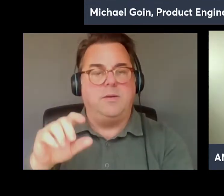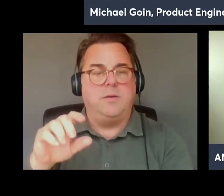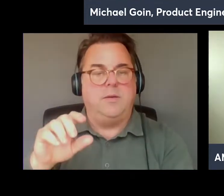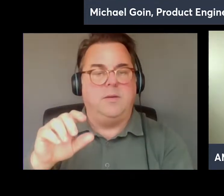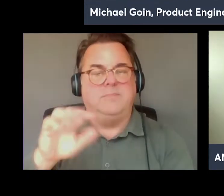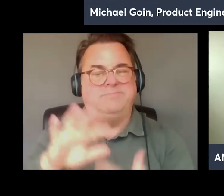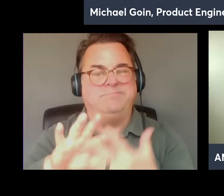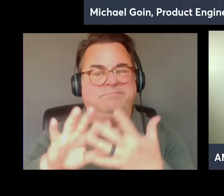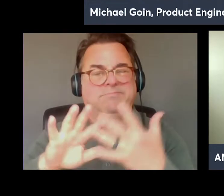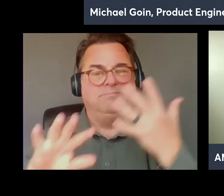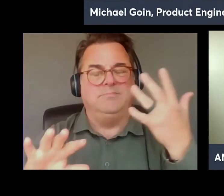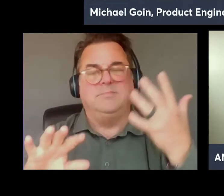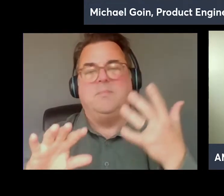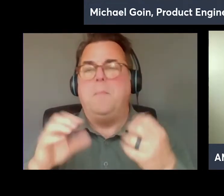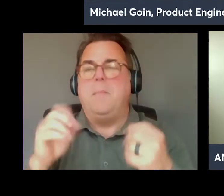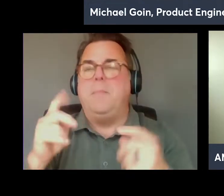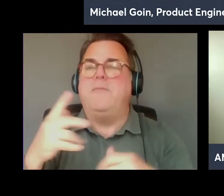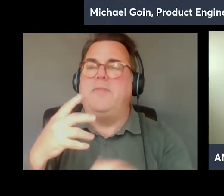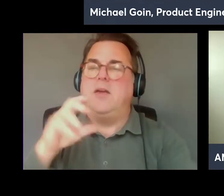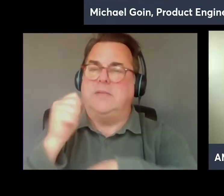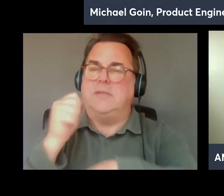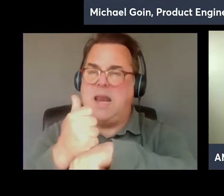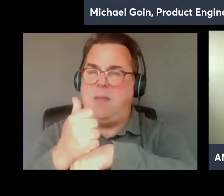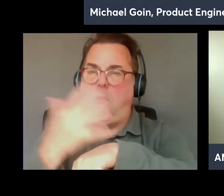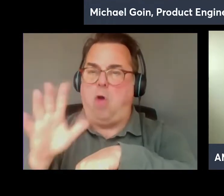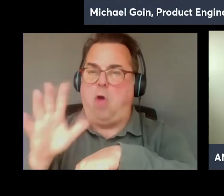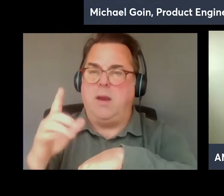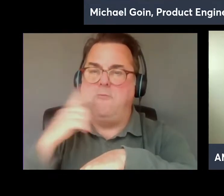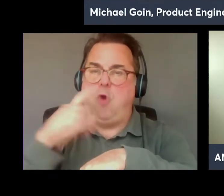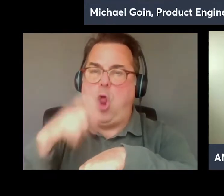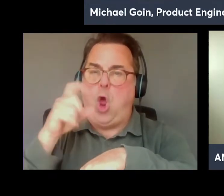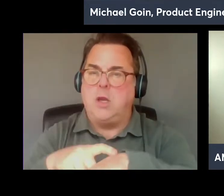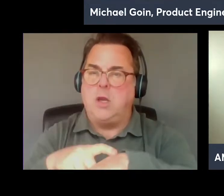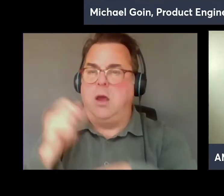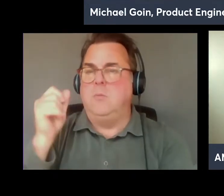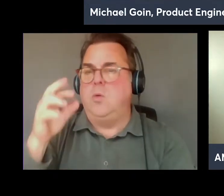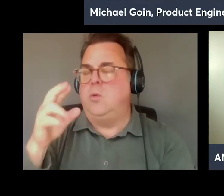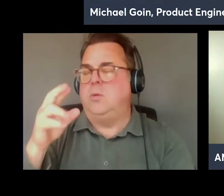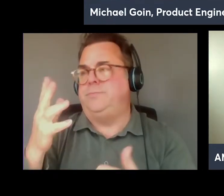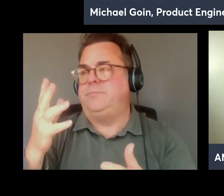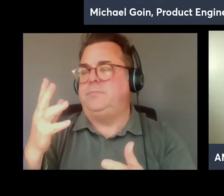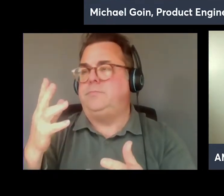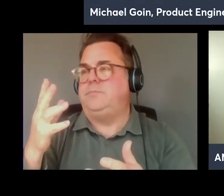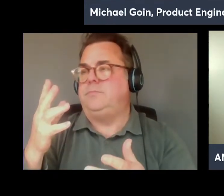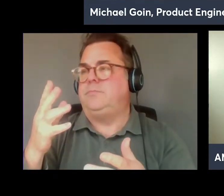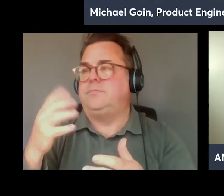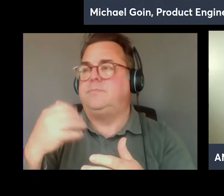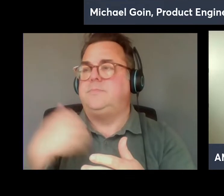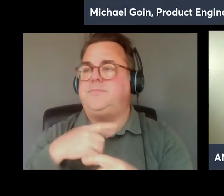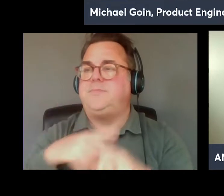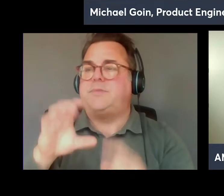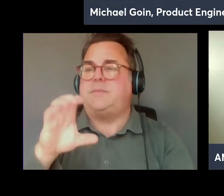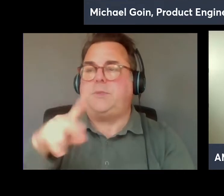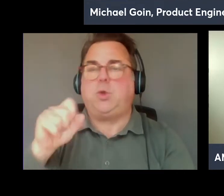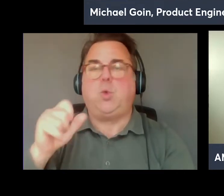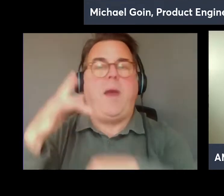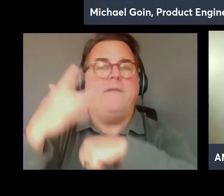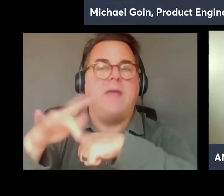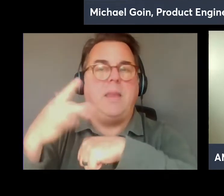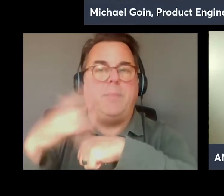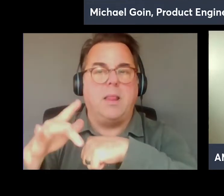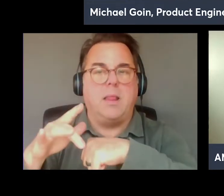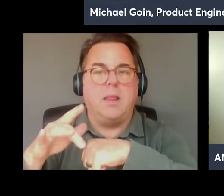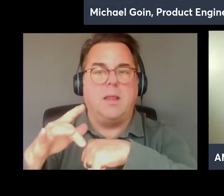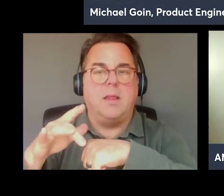have these instances reserved for a long amount of time, or they have, all of these CPU instances just available because